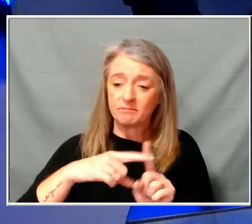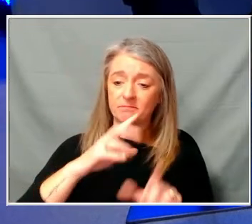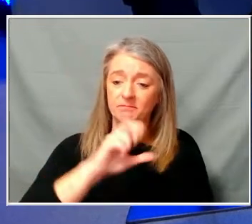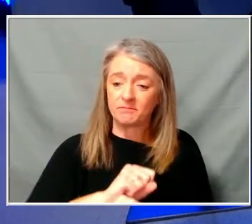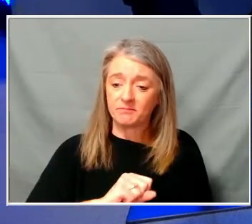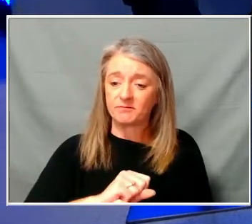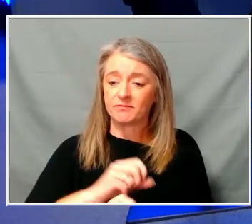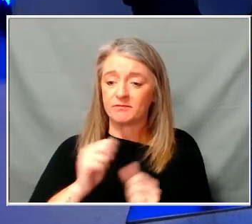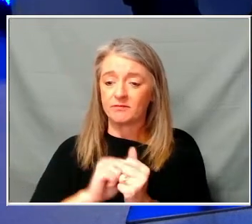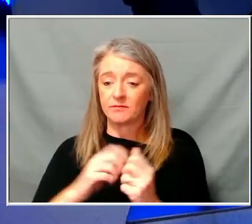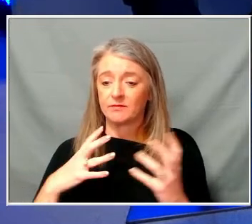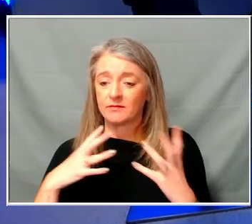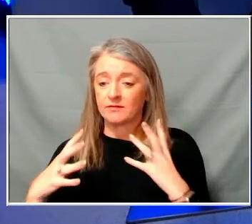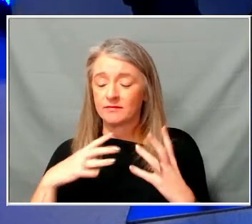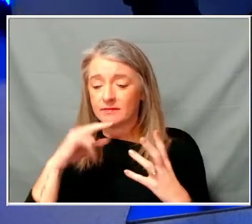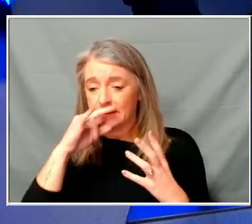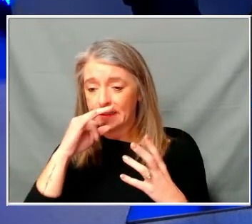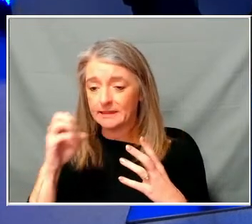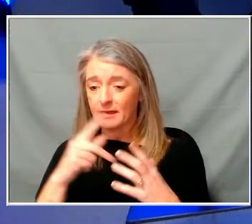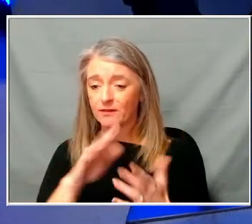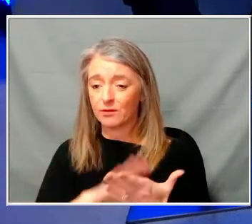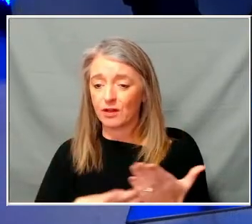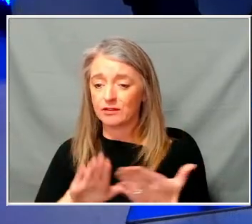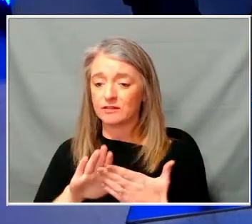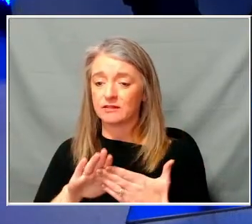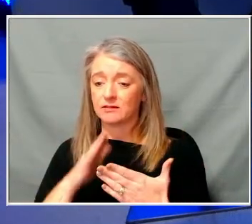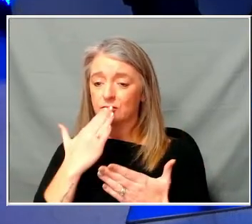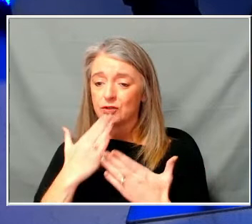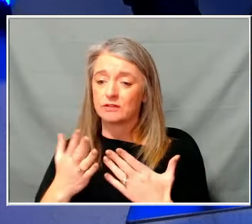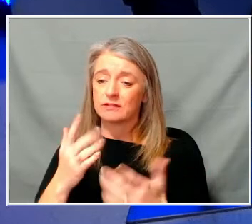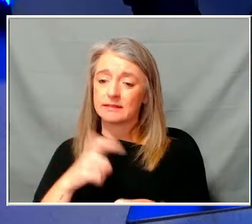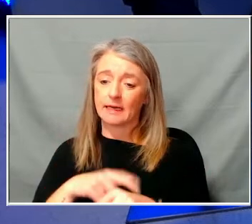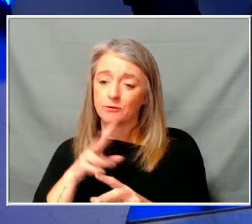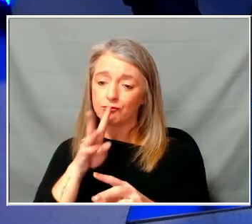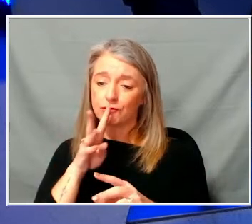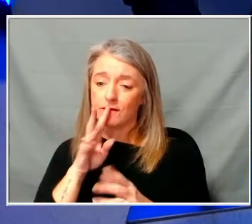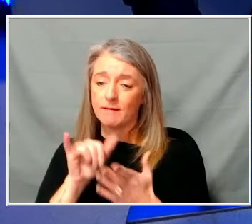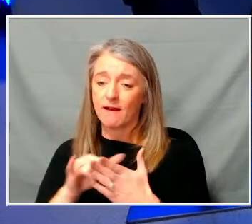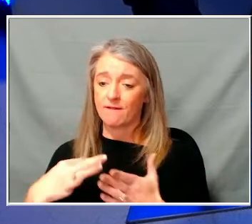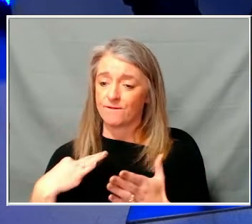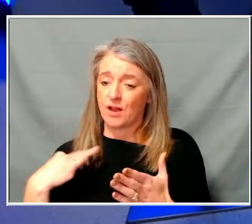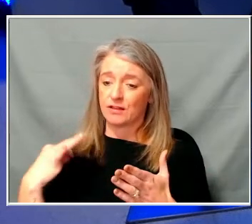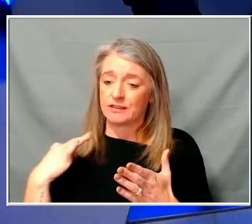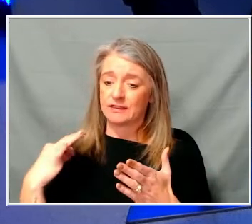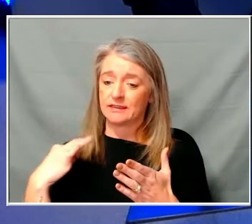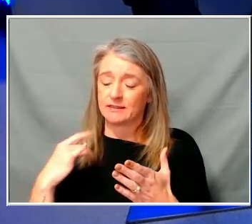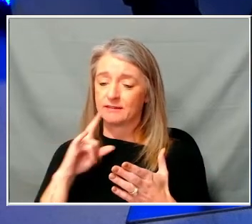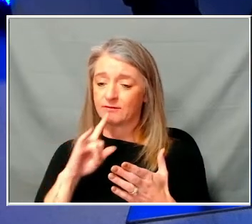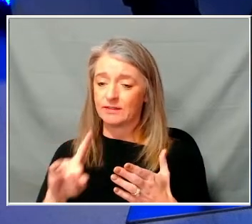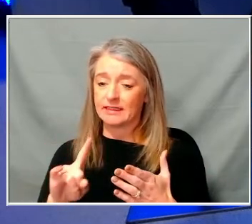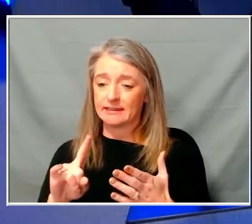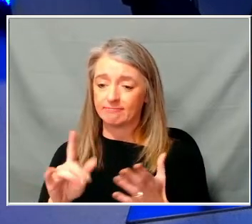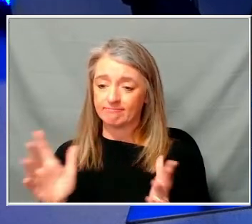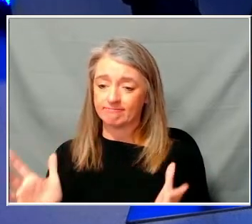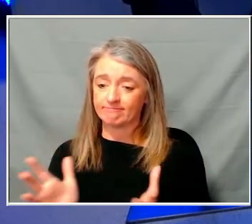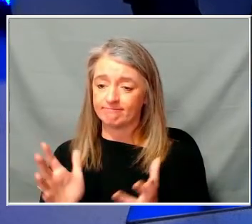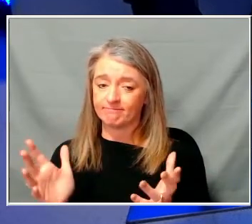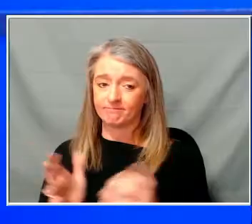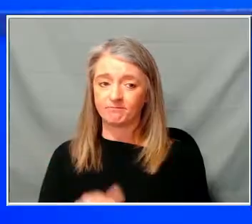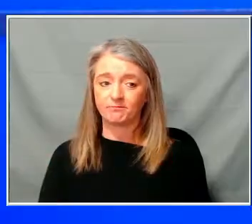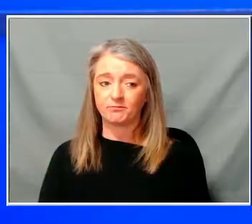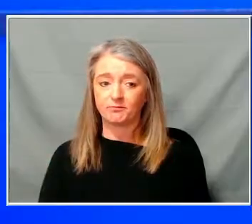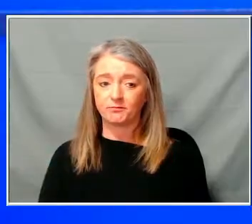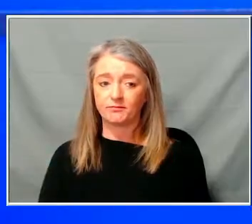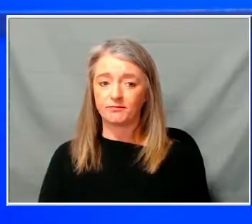with your kids or they're coming back from college, what a great time to just talk about it, kind of, put the bug in the ear. That's right. Well, and the other thing is that